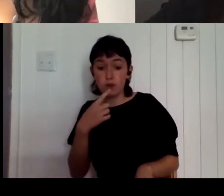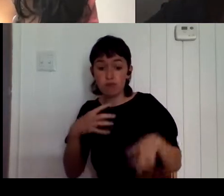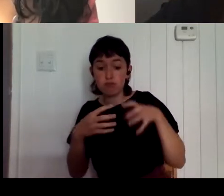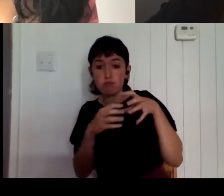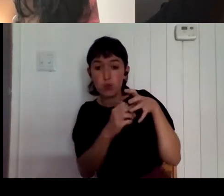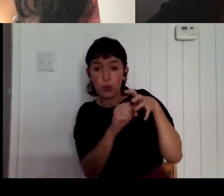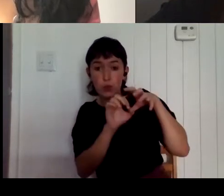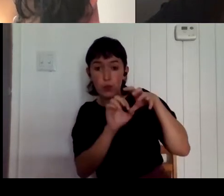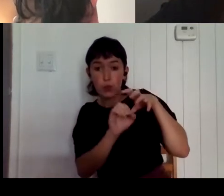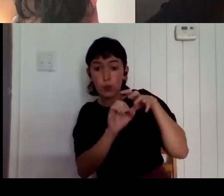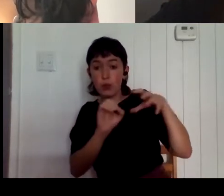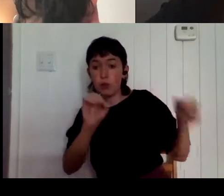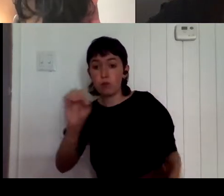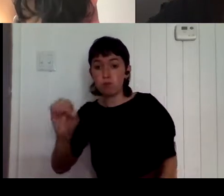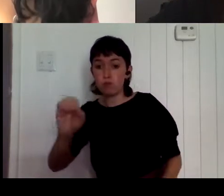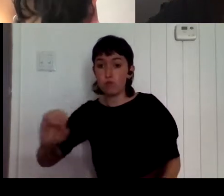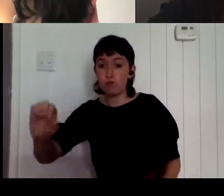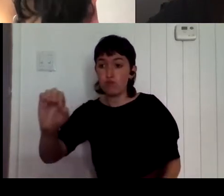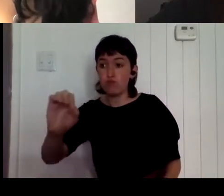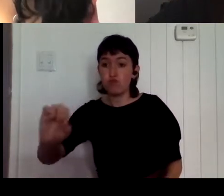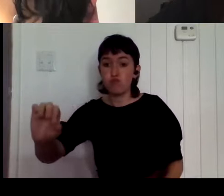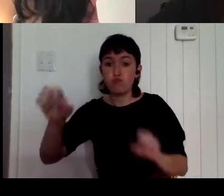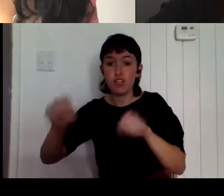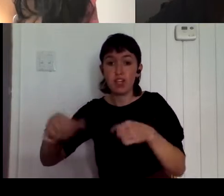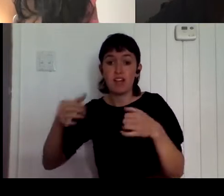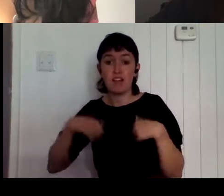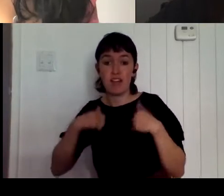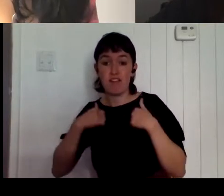Awesome. They're very resilient. That's impressive. They're very resilient.